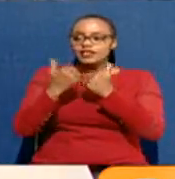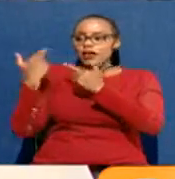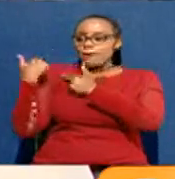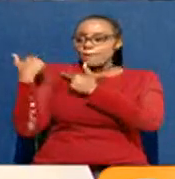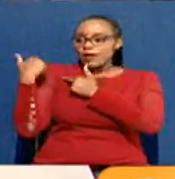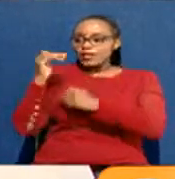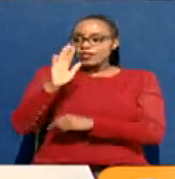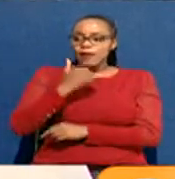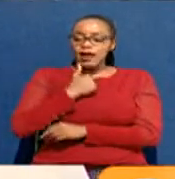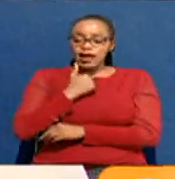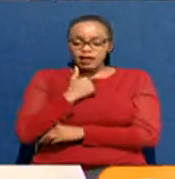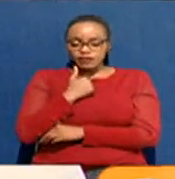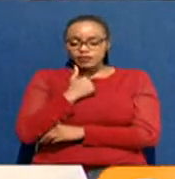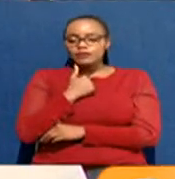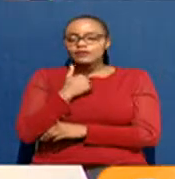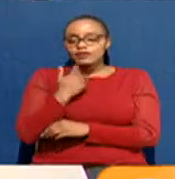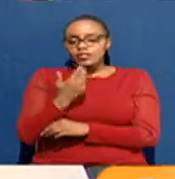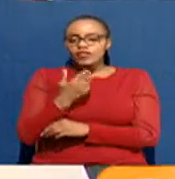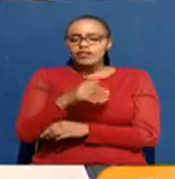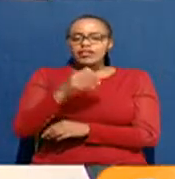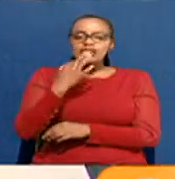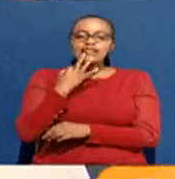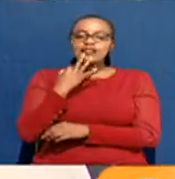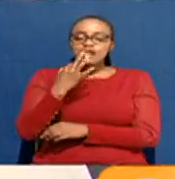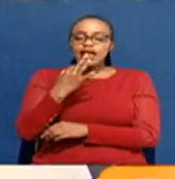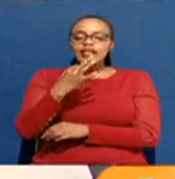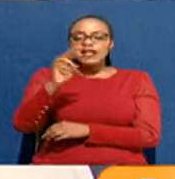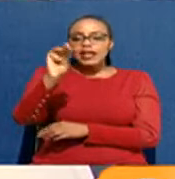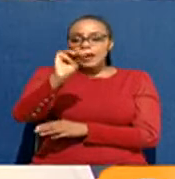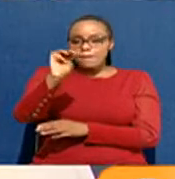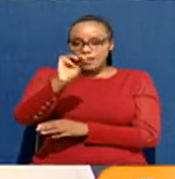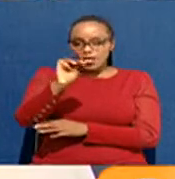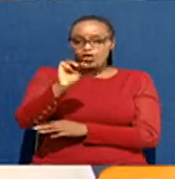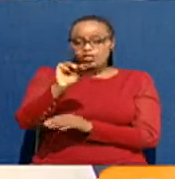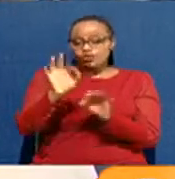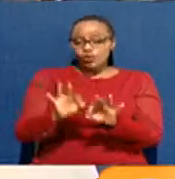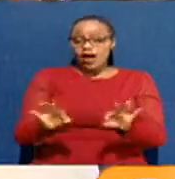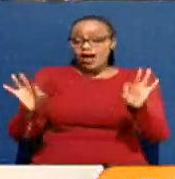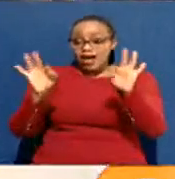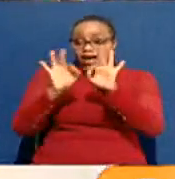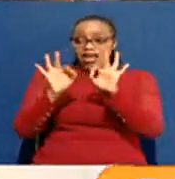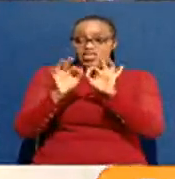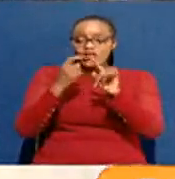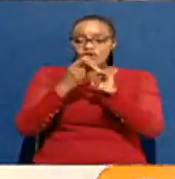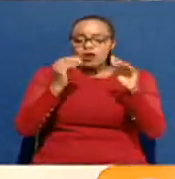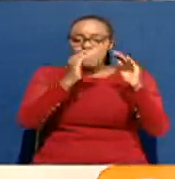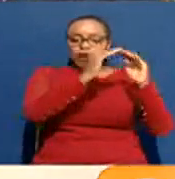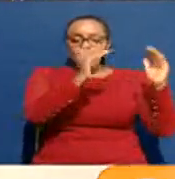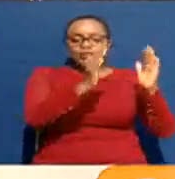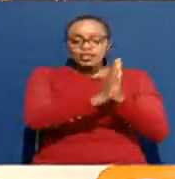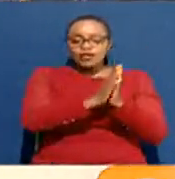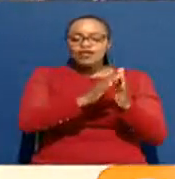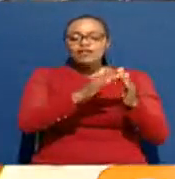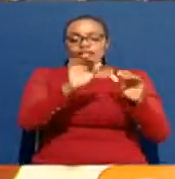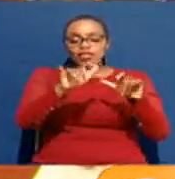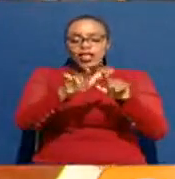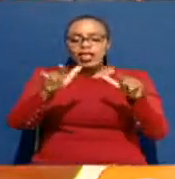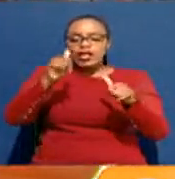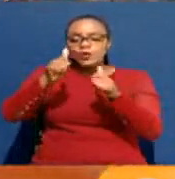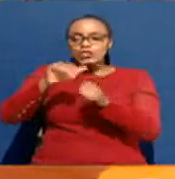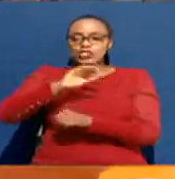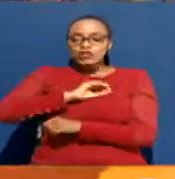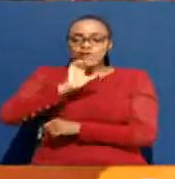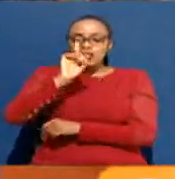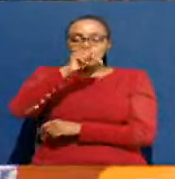mandate. Having placed his net worth at 300 million Kenya shillings emanating from a house and land he owns, the